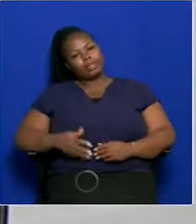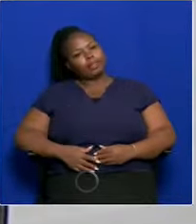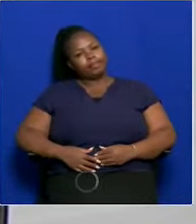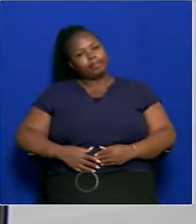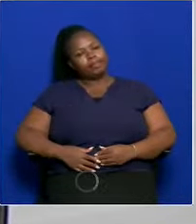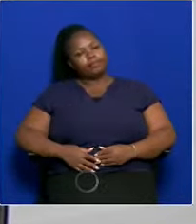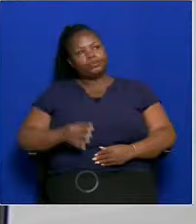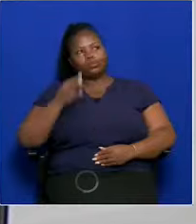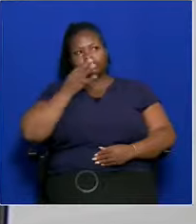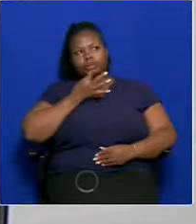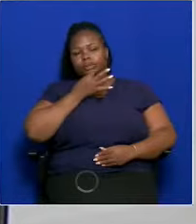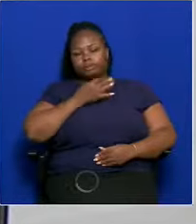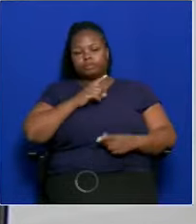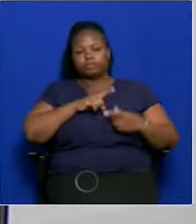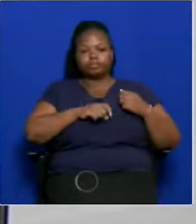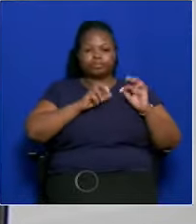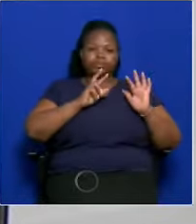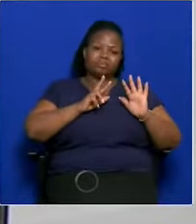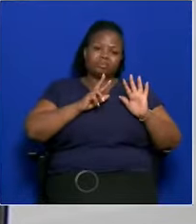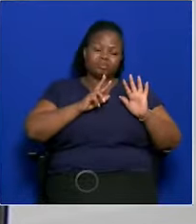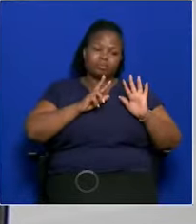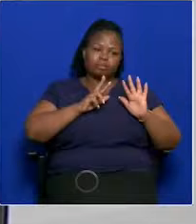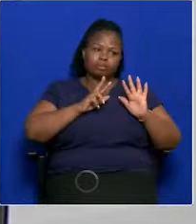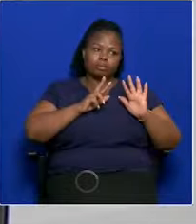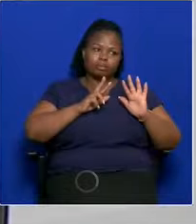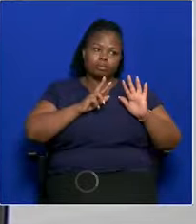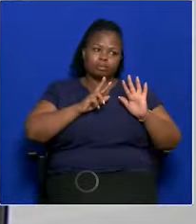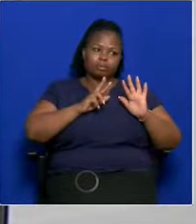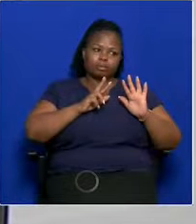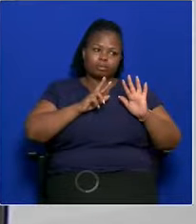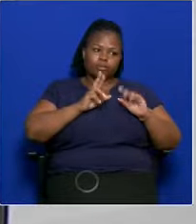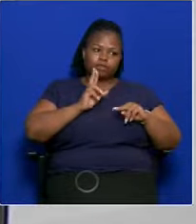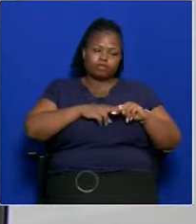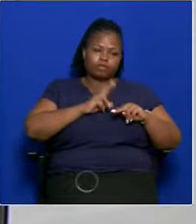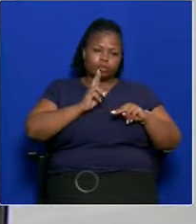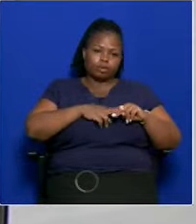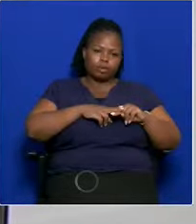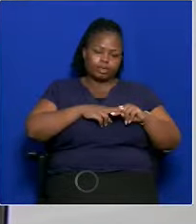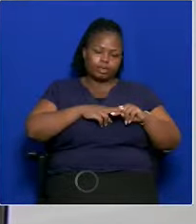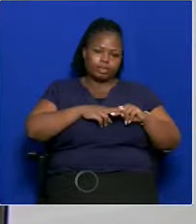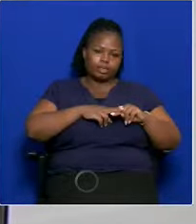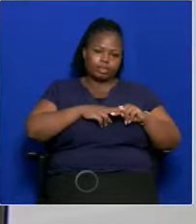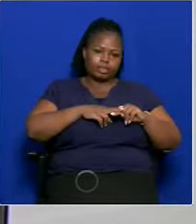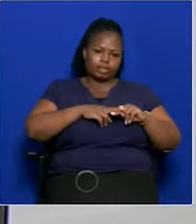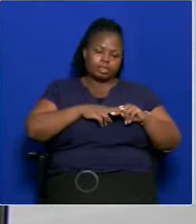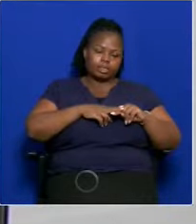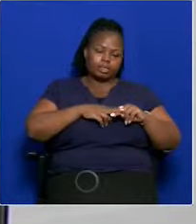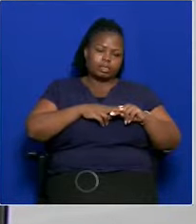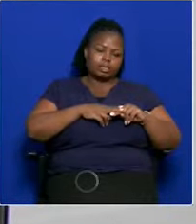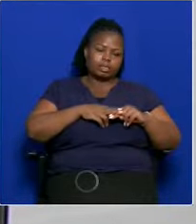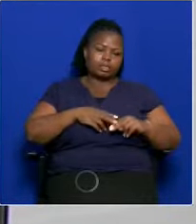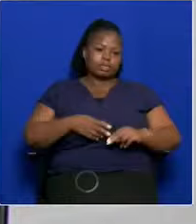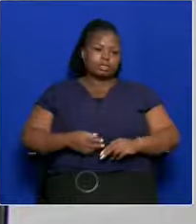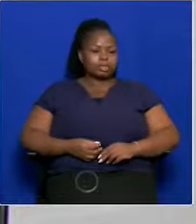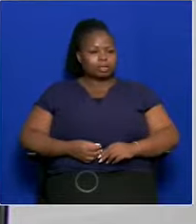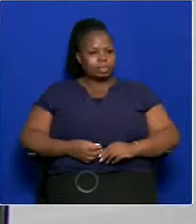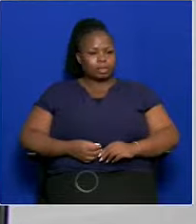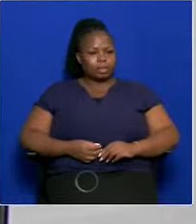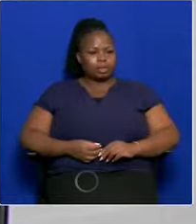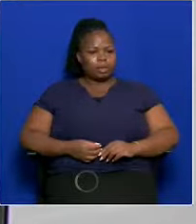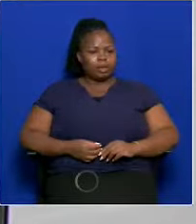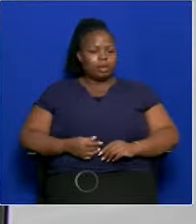the 8th of February, when my instrument was